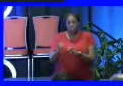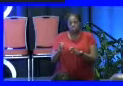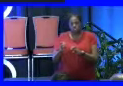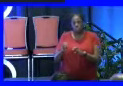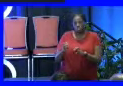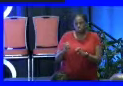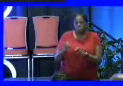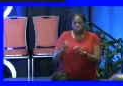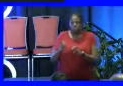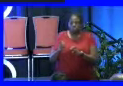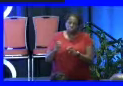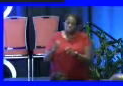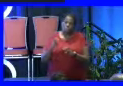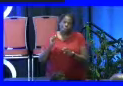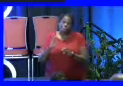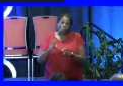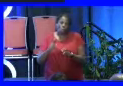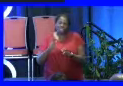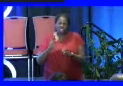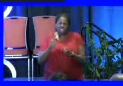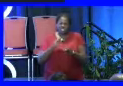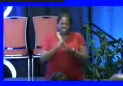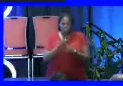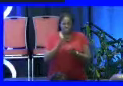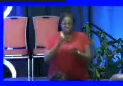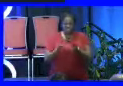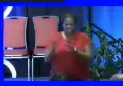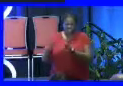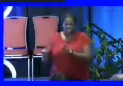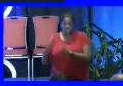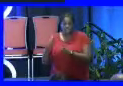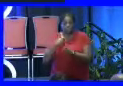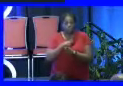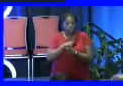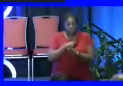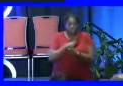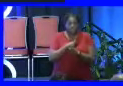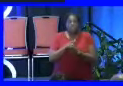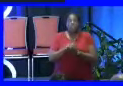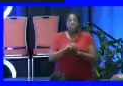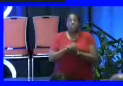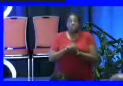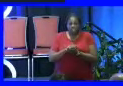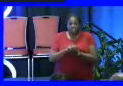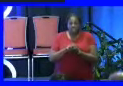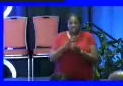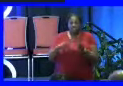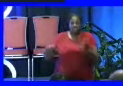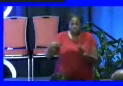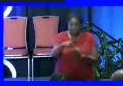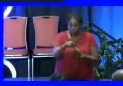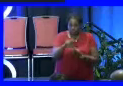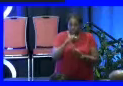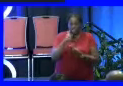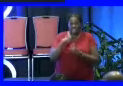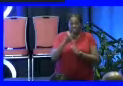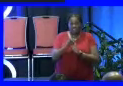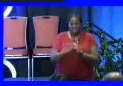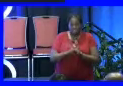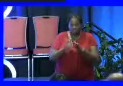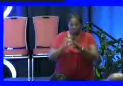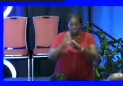people's situation changes on a day-to-day. But so we kind of went around because we couldn't get legal sign off